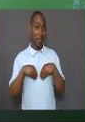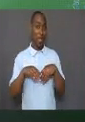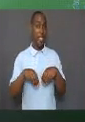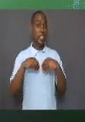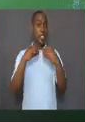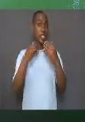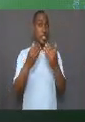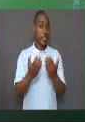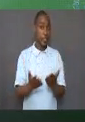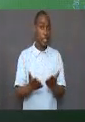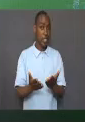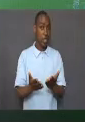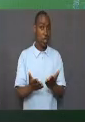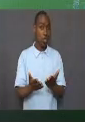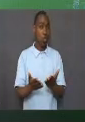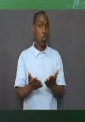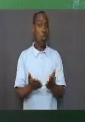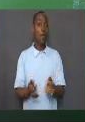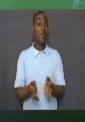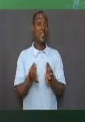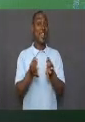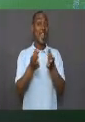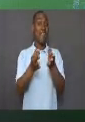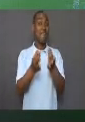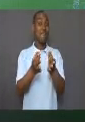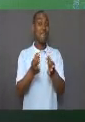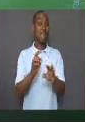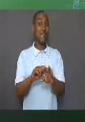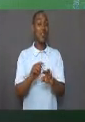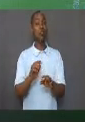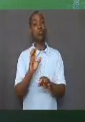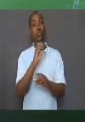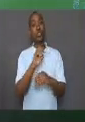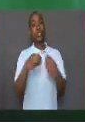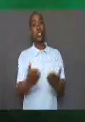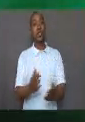in order for the transfusion to be successful.